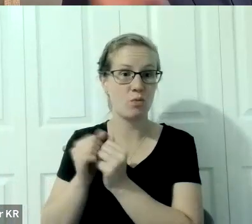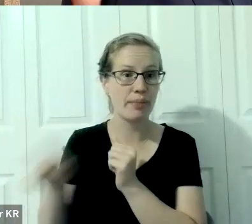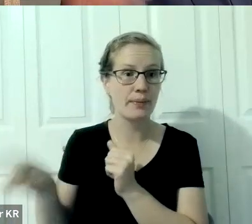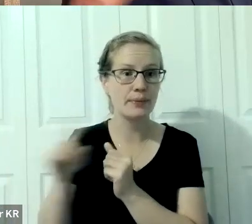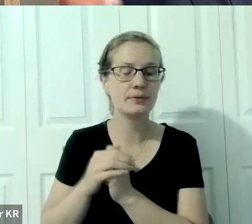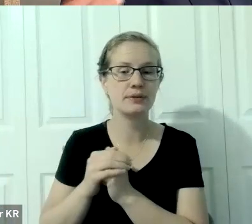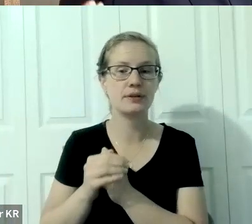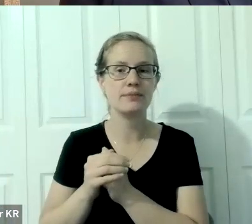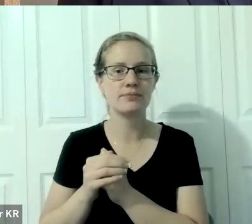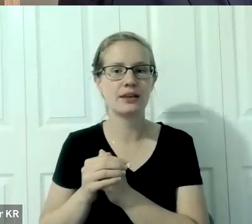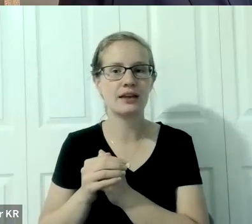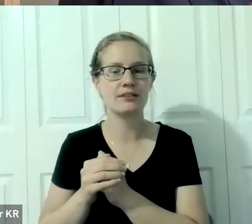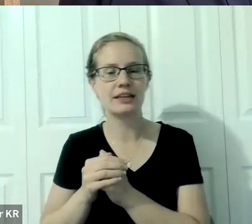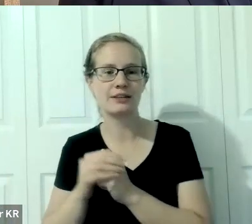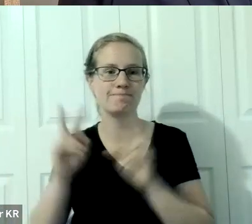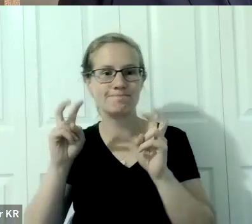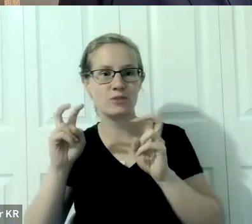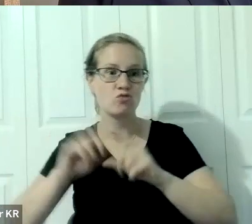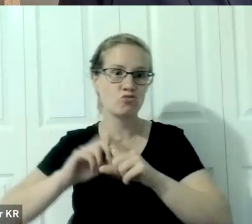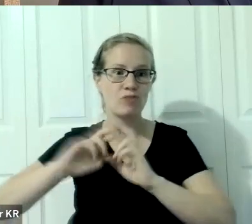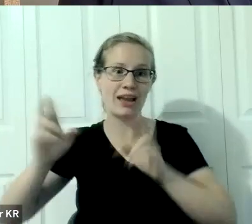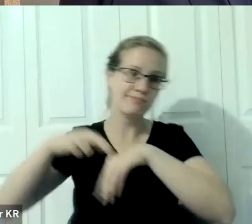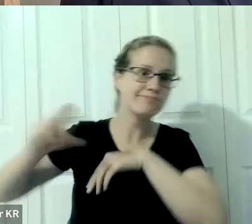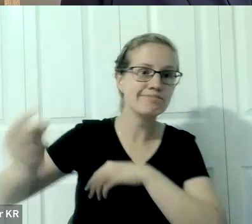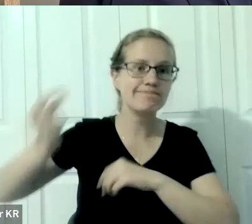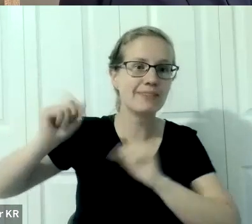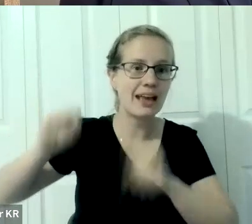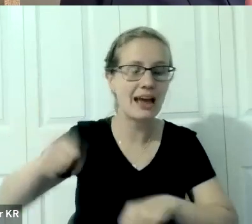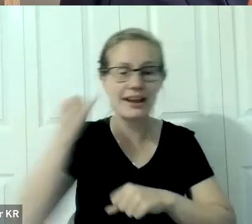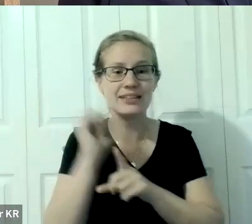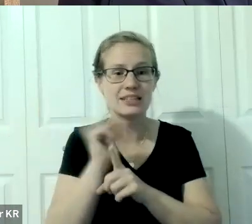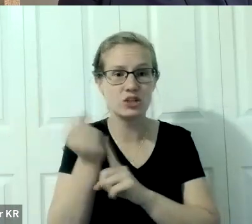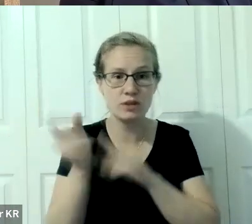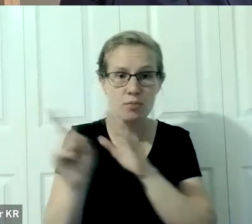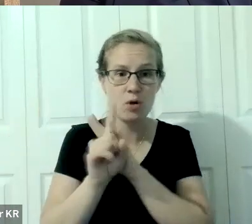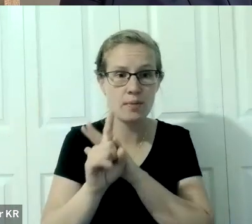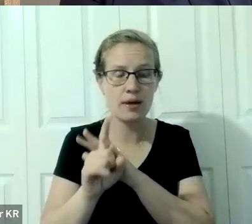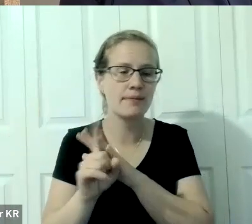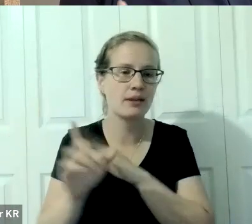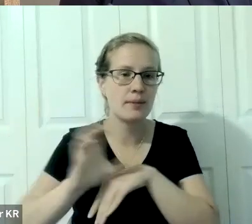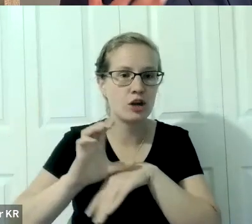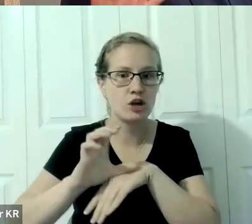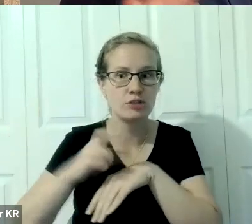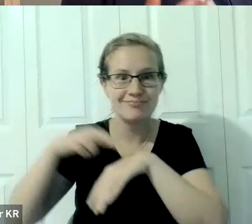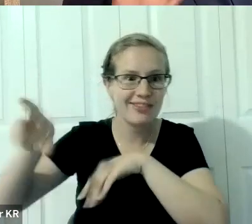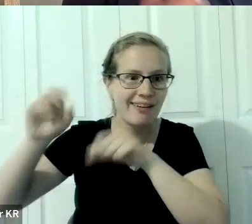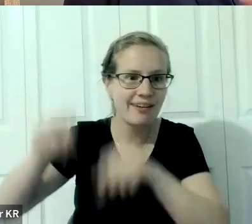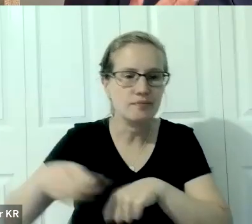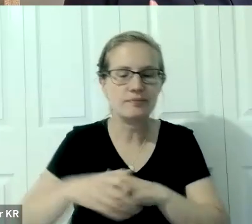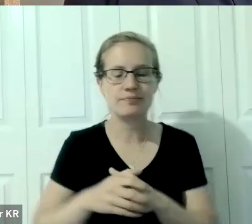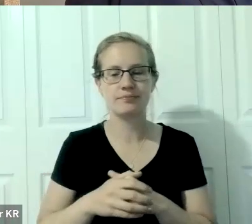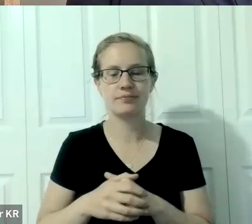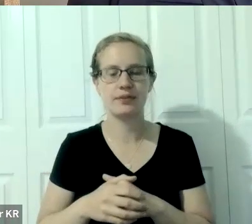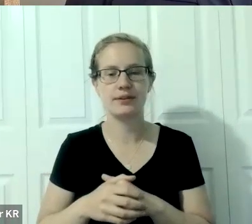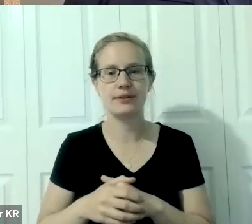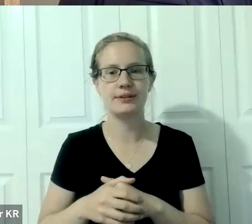So they're kind of on your speed dial if you had something, a situation come up in your parish, and then they can sort of talk